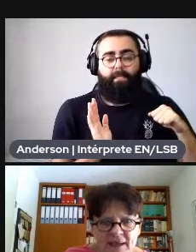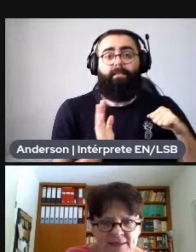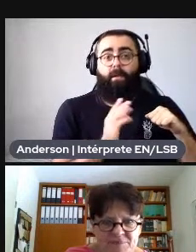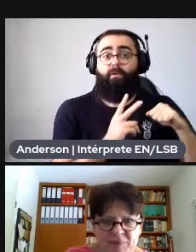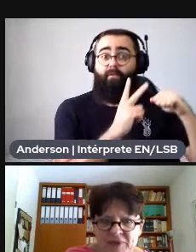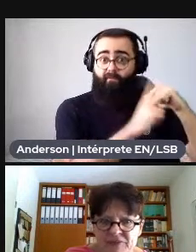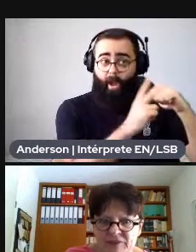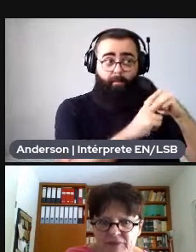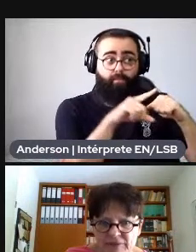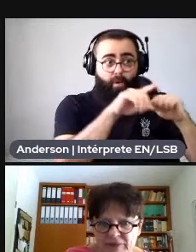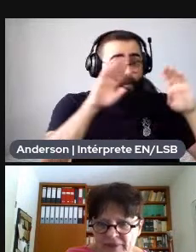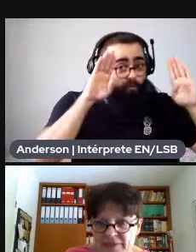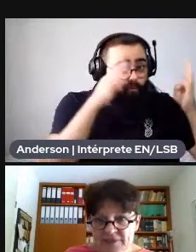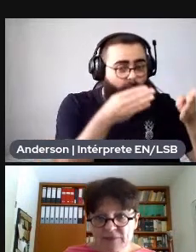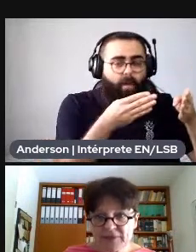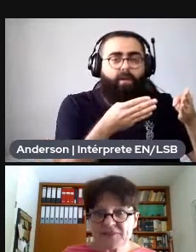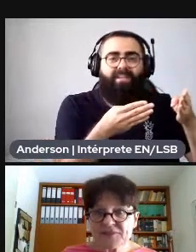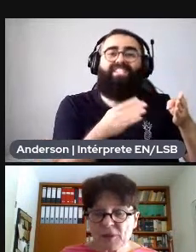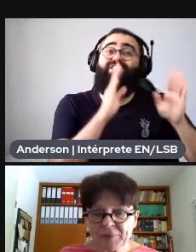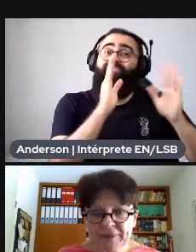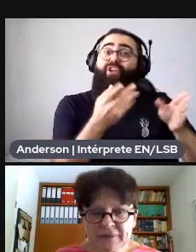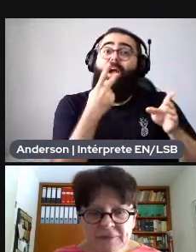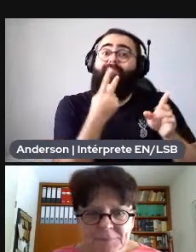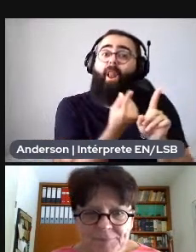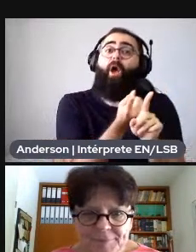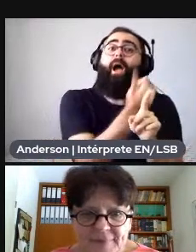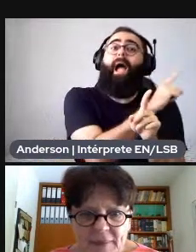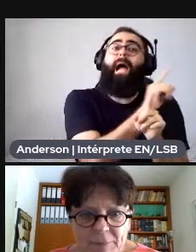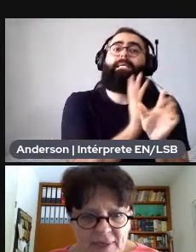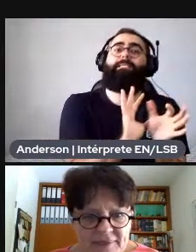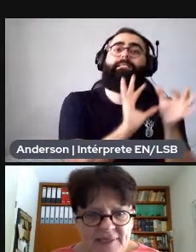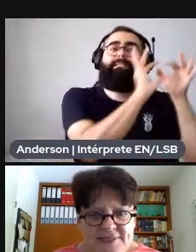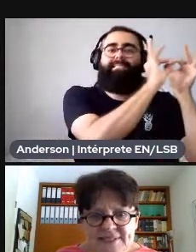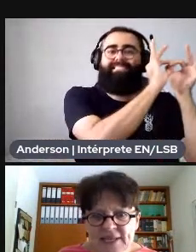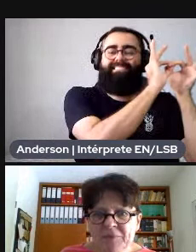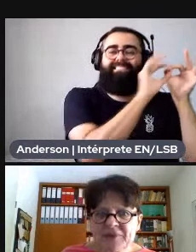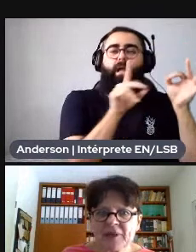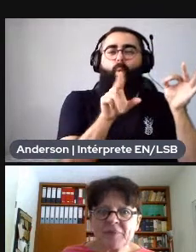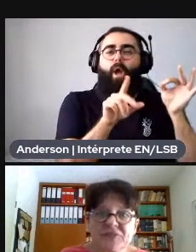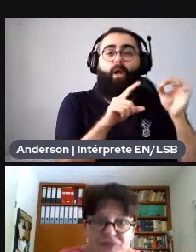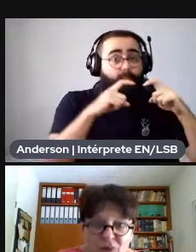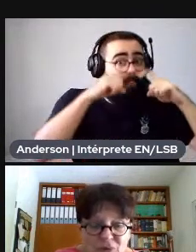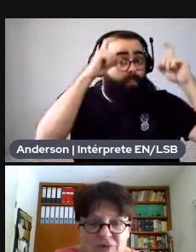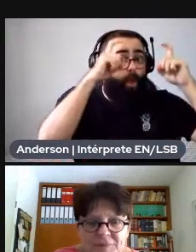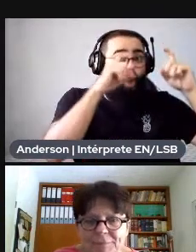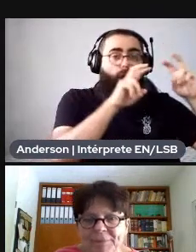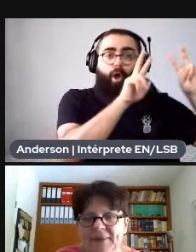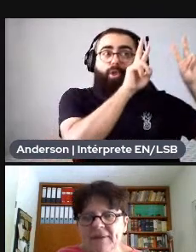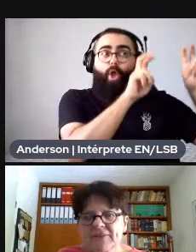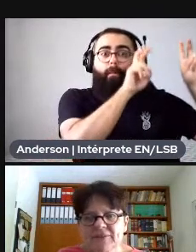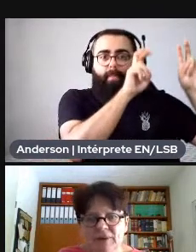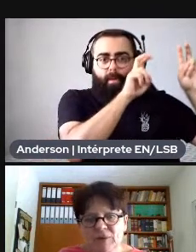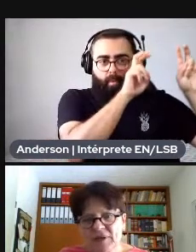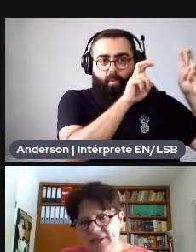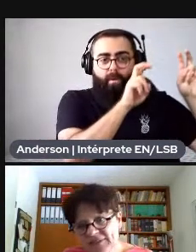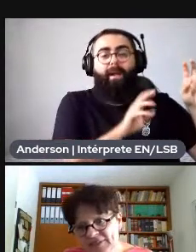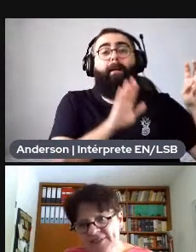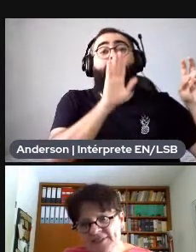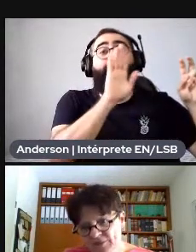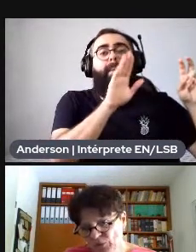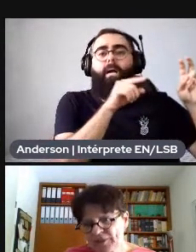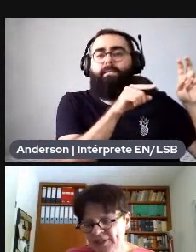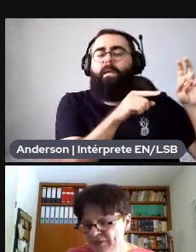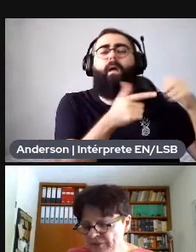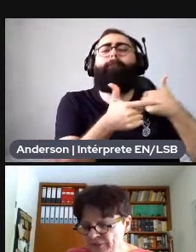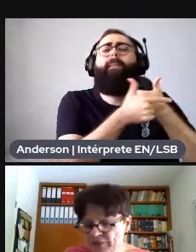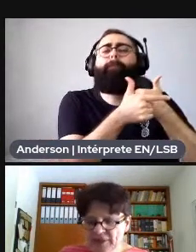it has been mentioned earlier, so it's topical, but at the same time, it's focal. So this